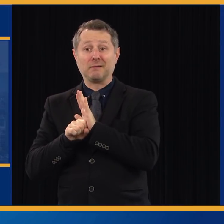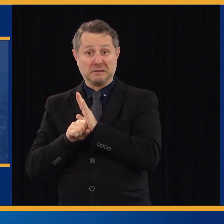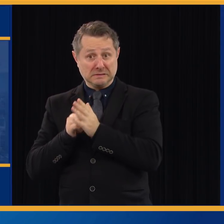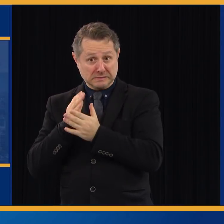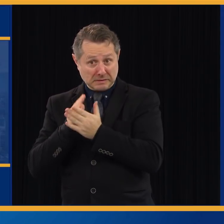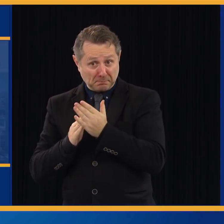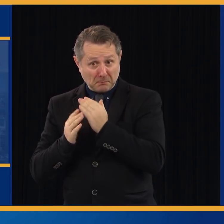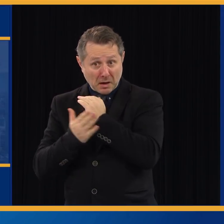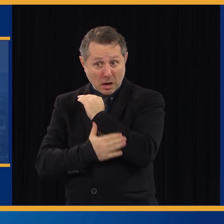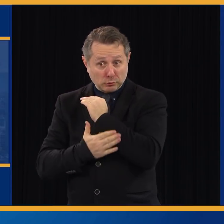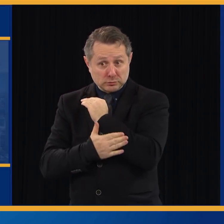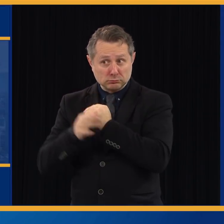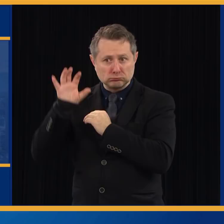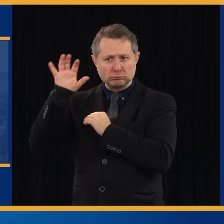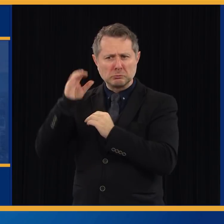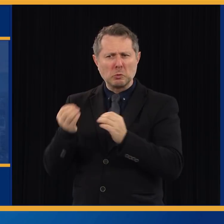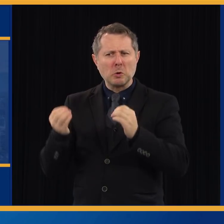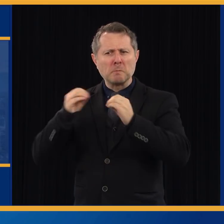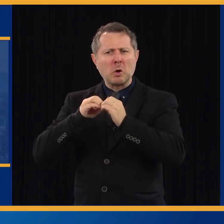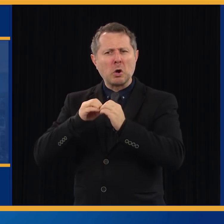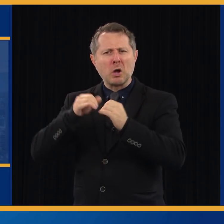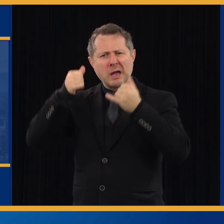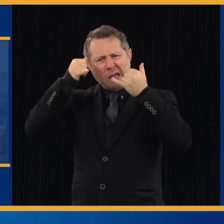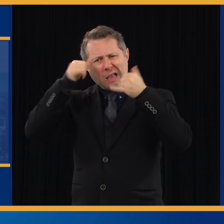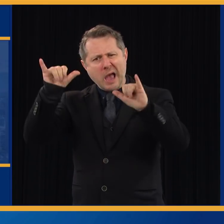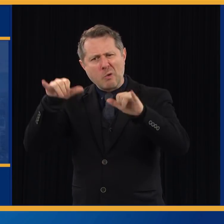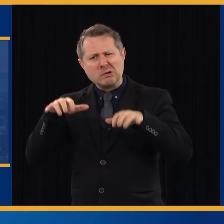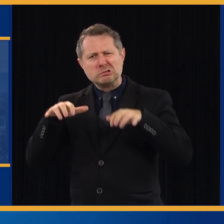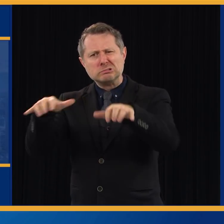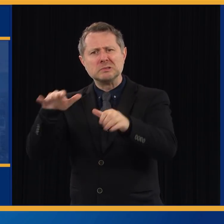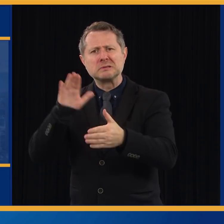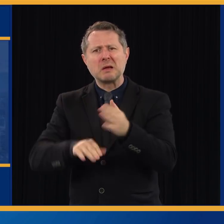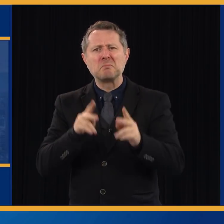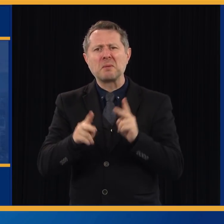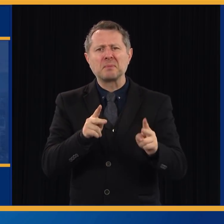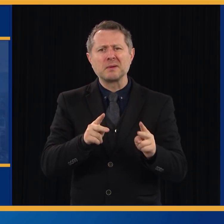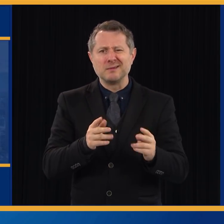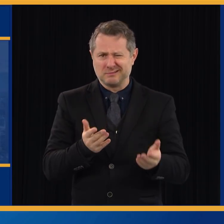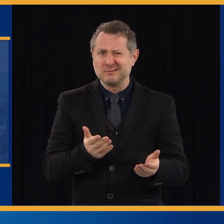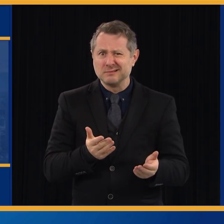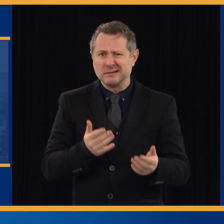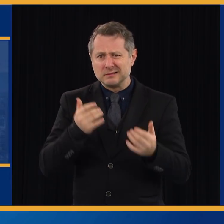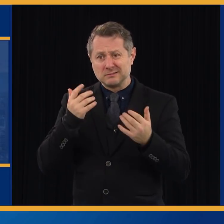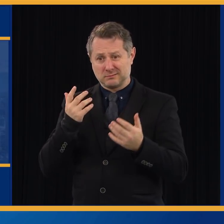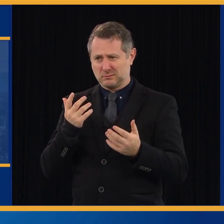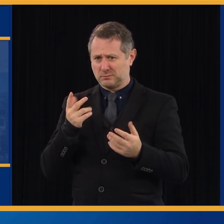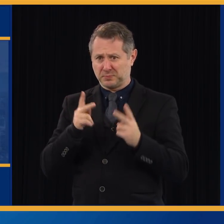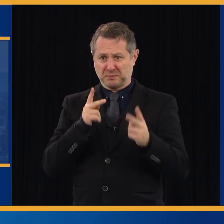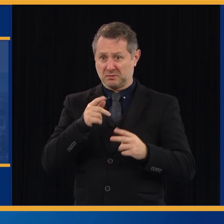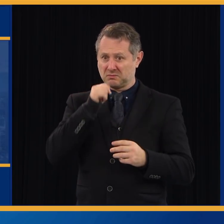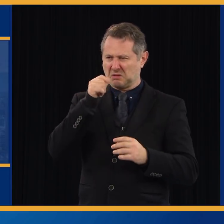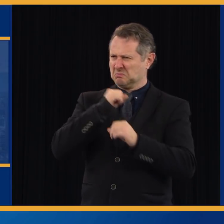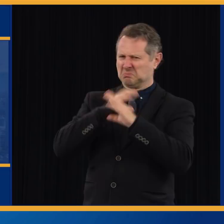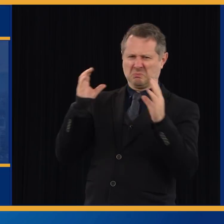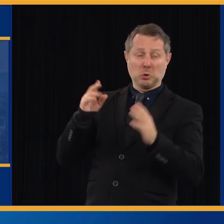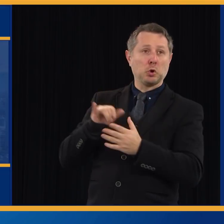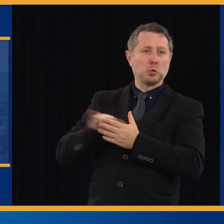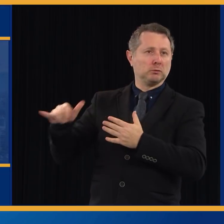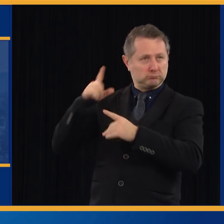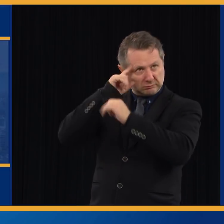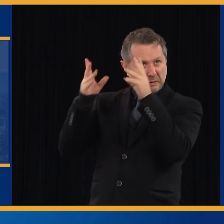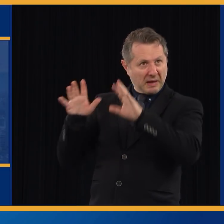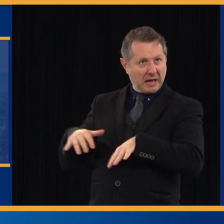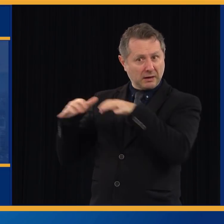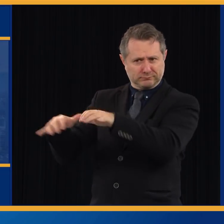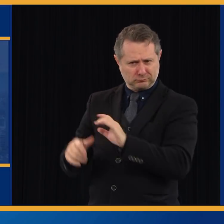You know, people don't think of New York that way. So as you see variety across the country, we have variety across the state of New